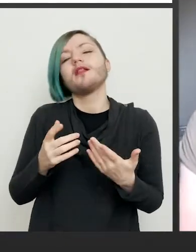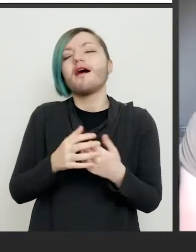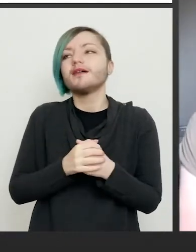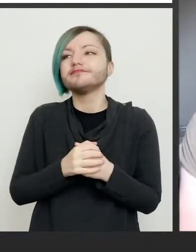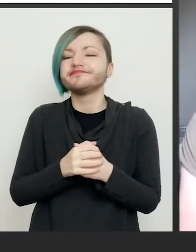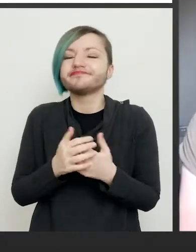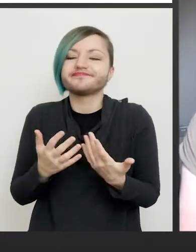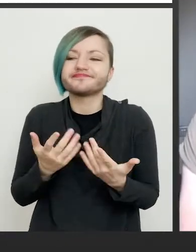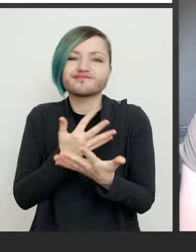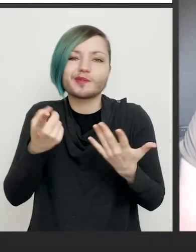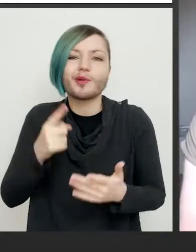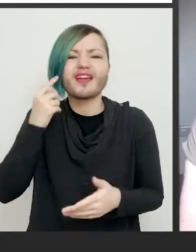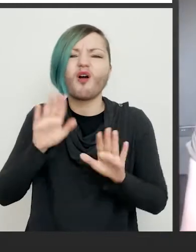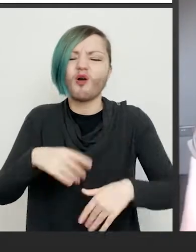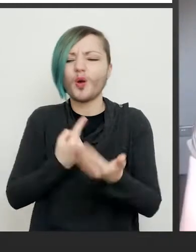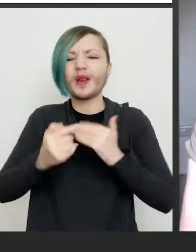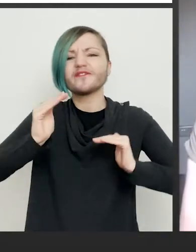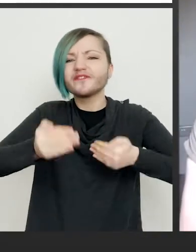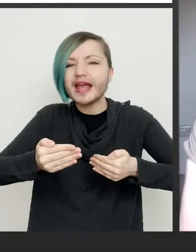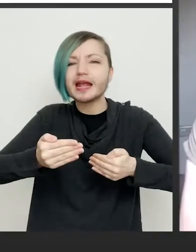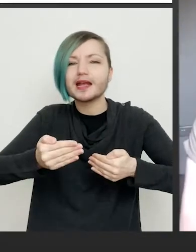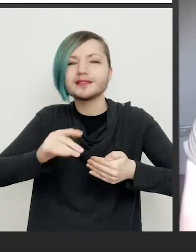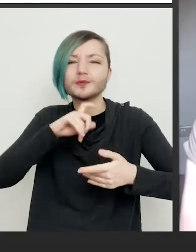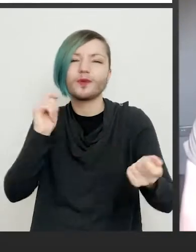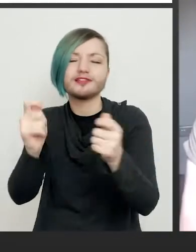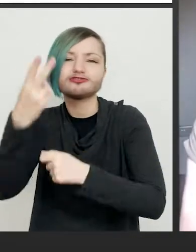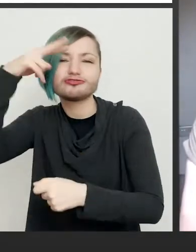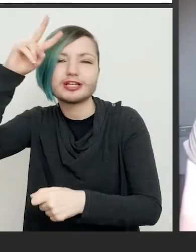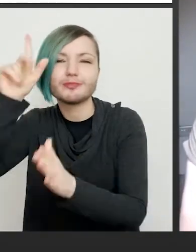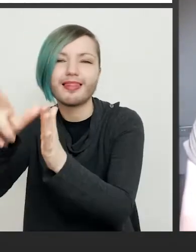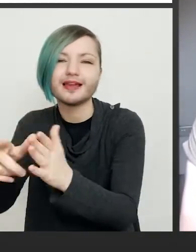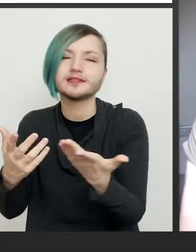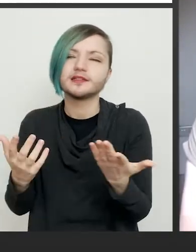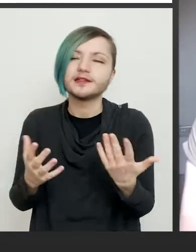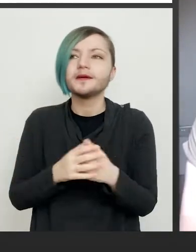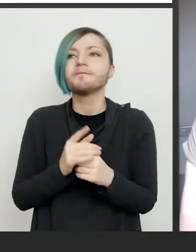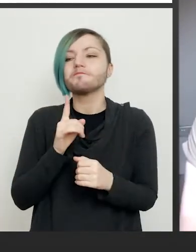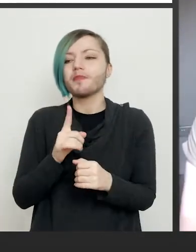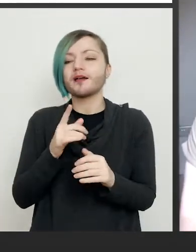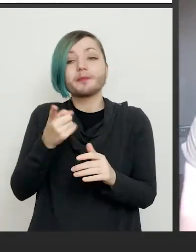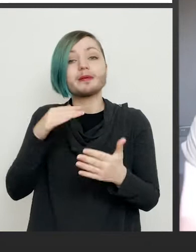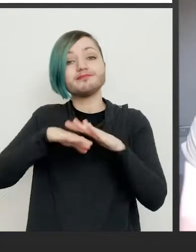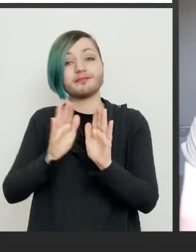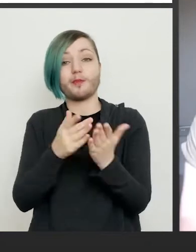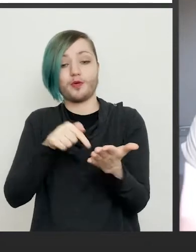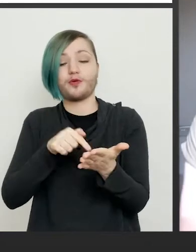that this is just a phase. And I love that idea that people in the book are